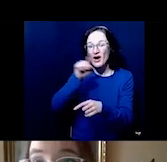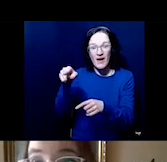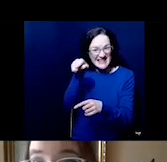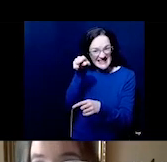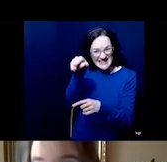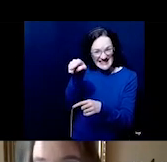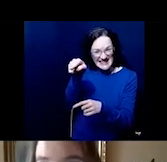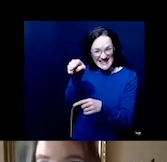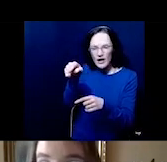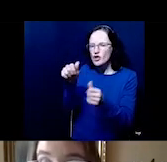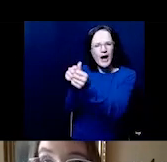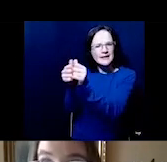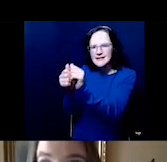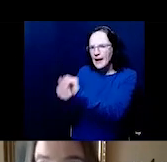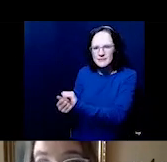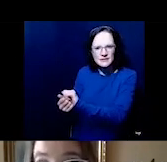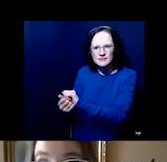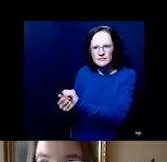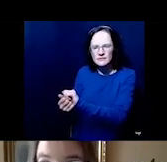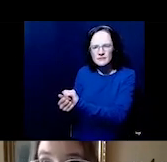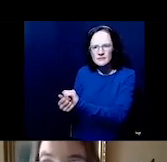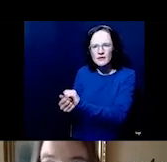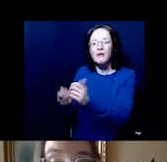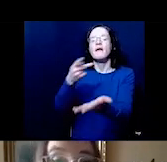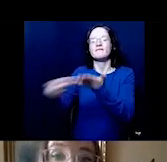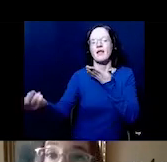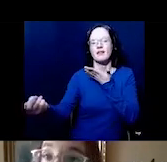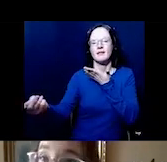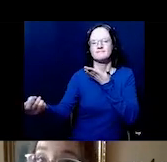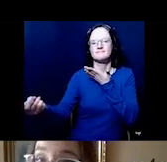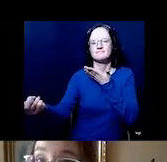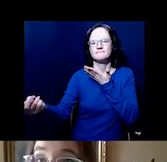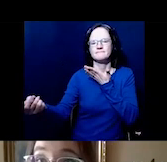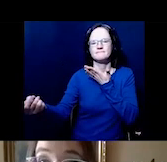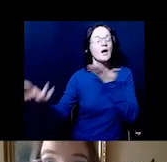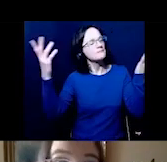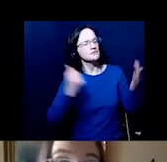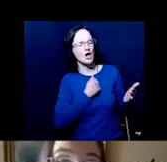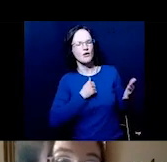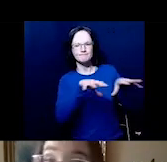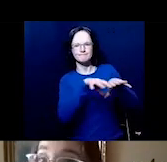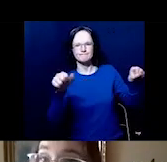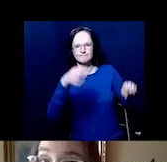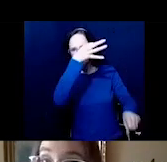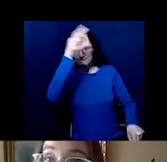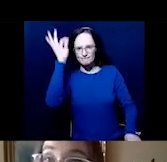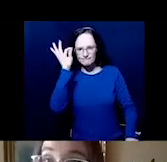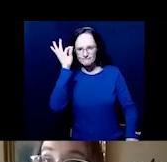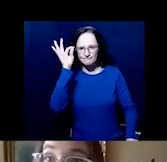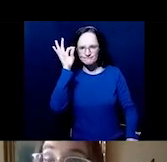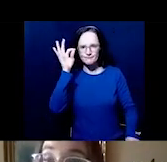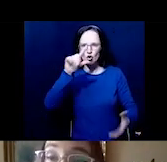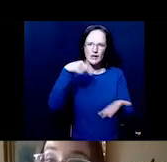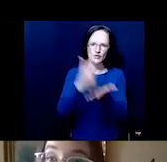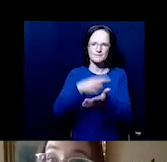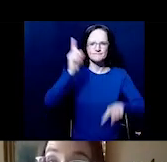too bad, you're never gonna graduate. And this is really horrible. I have an example of somebody, I heard a